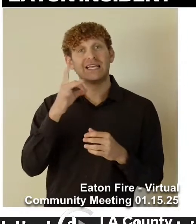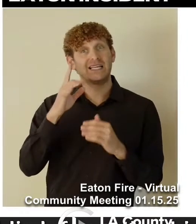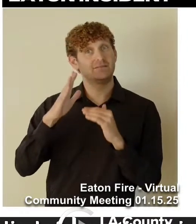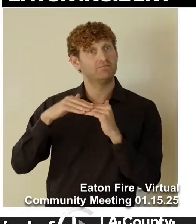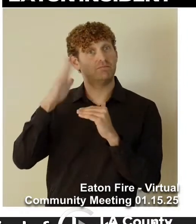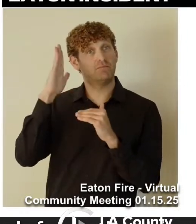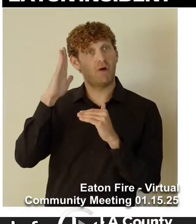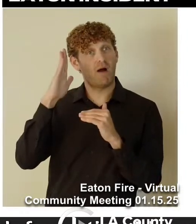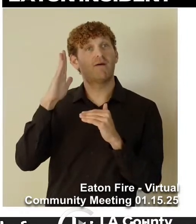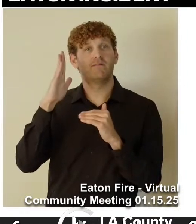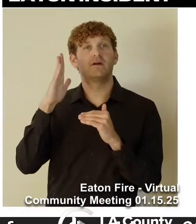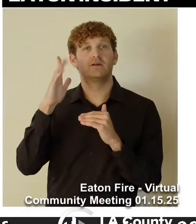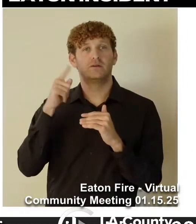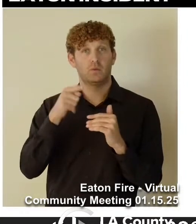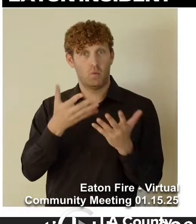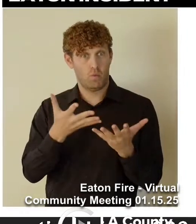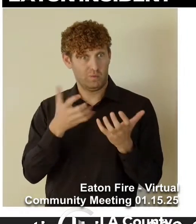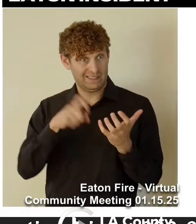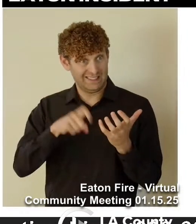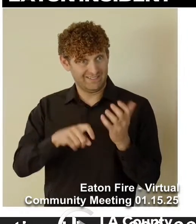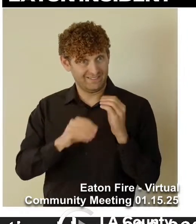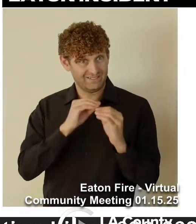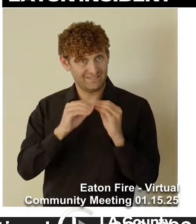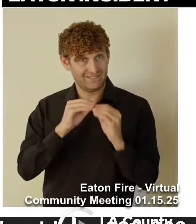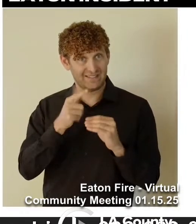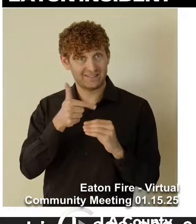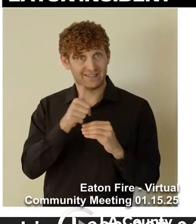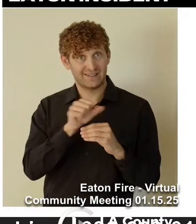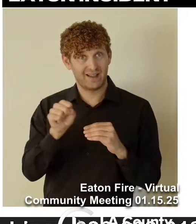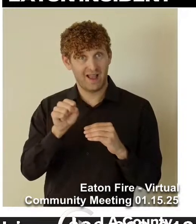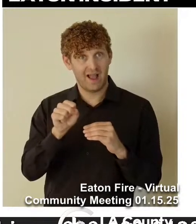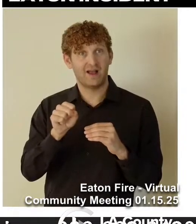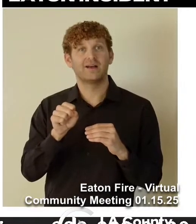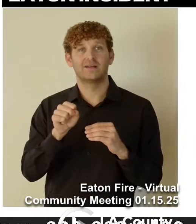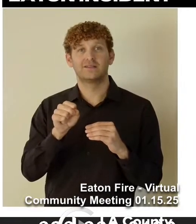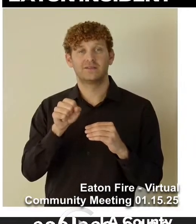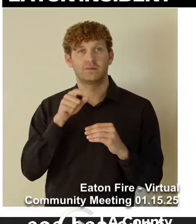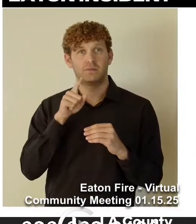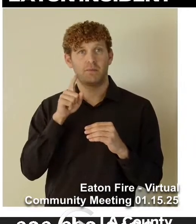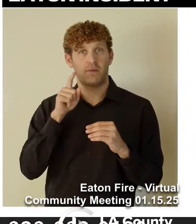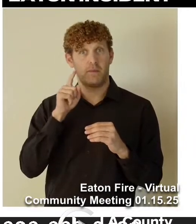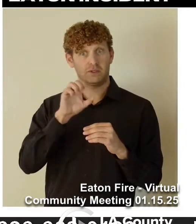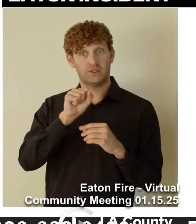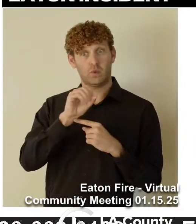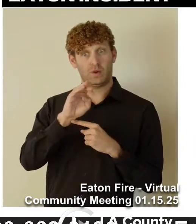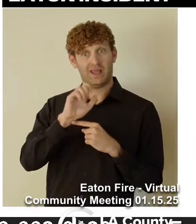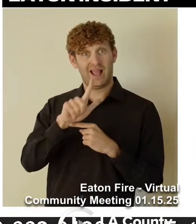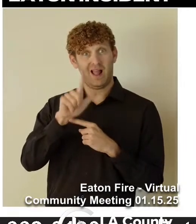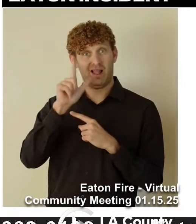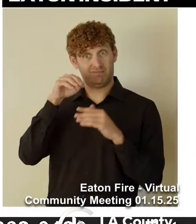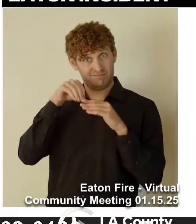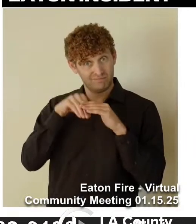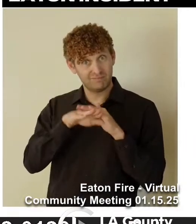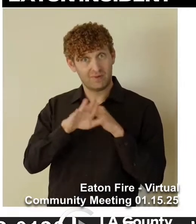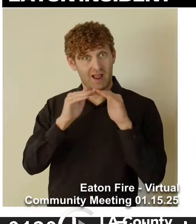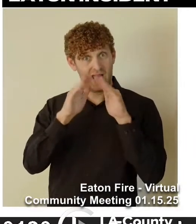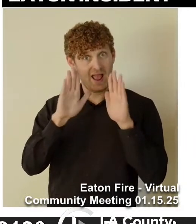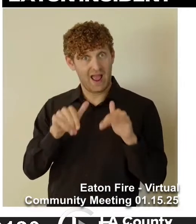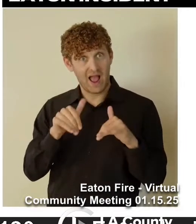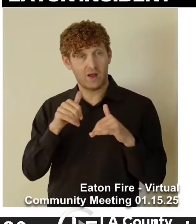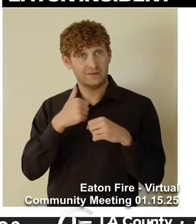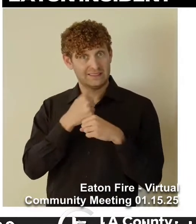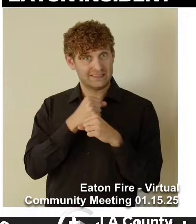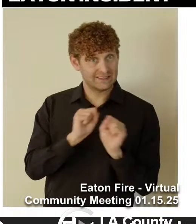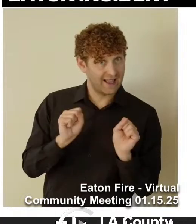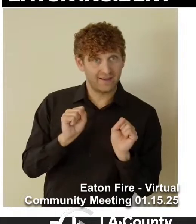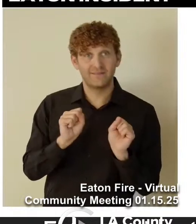restoration. SoCal Gas must have access to your meter and inside your residence to check the safety of your natural gas appliances.